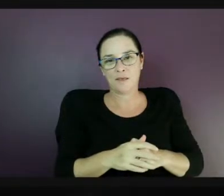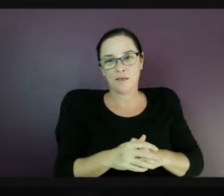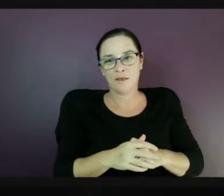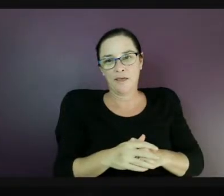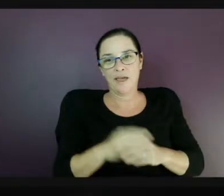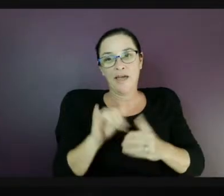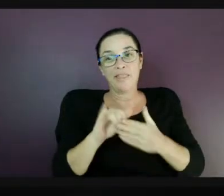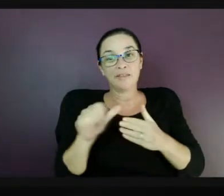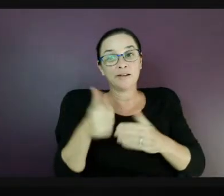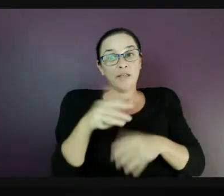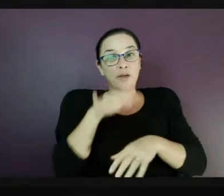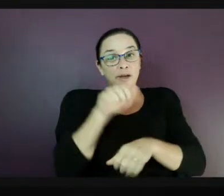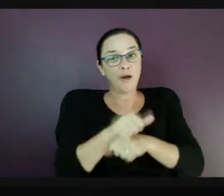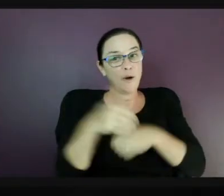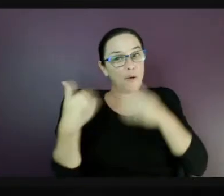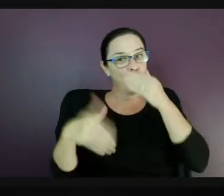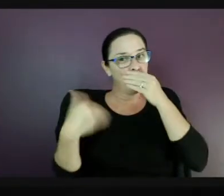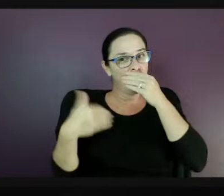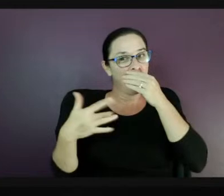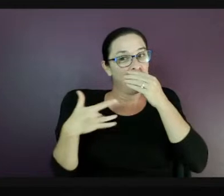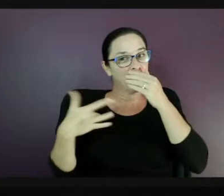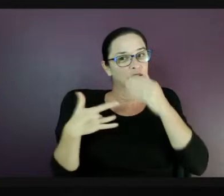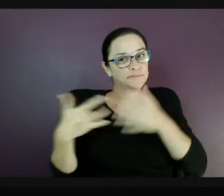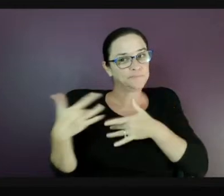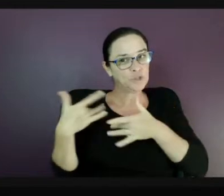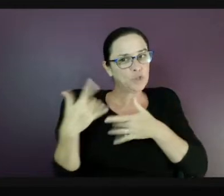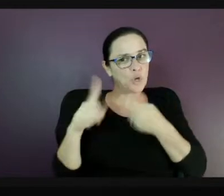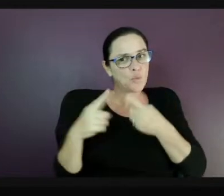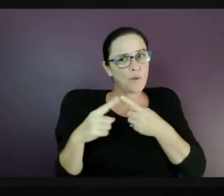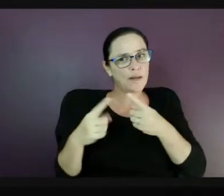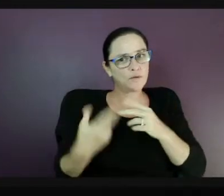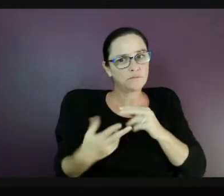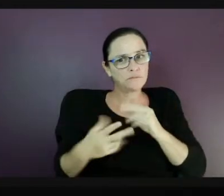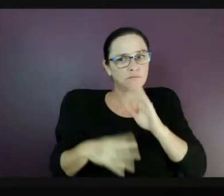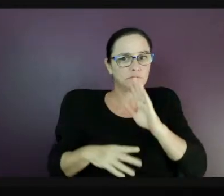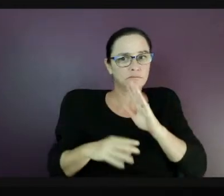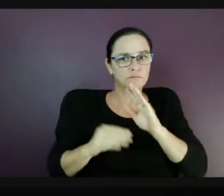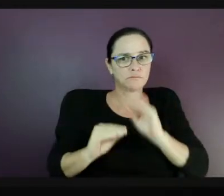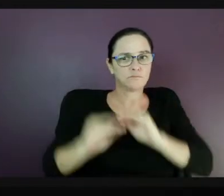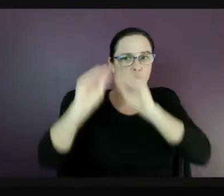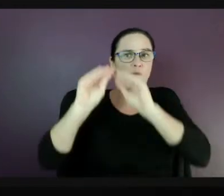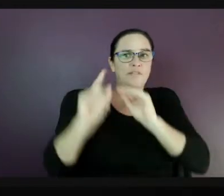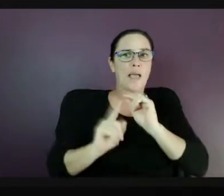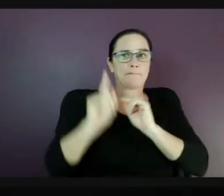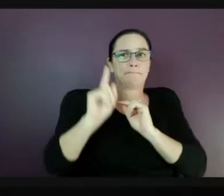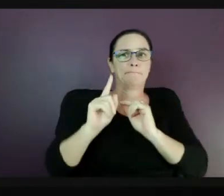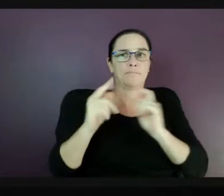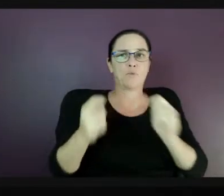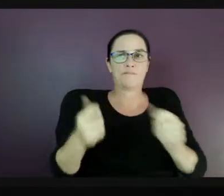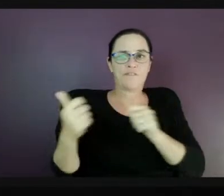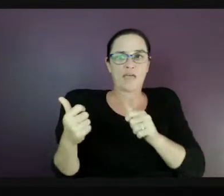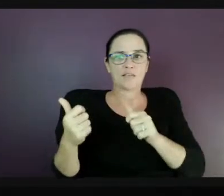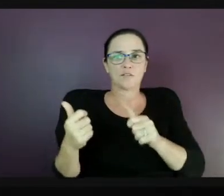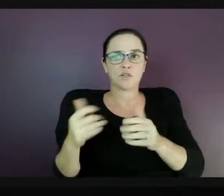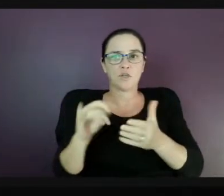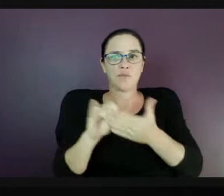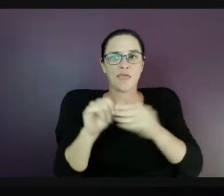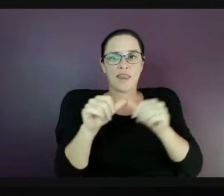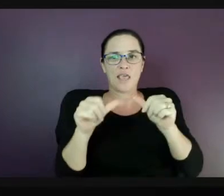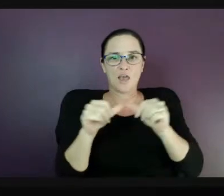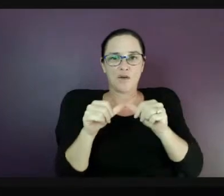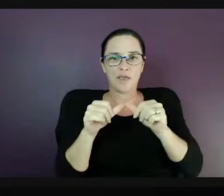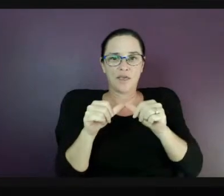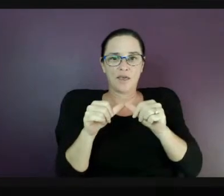trends that can be a little alarming, how fast this is rising here. Right, to give you an idea, from here to here, let's see, what is